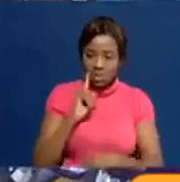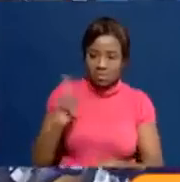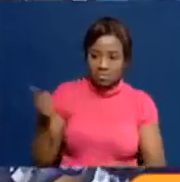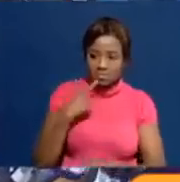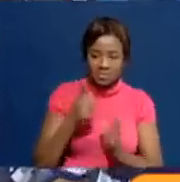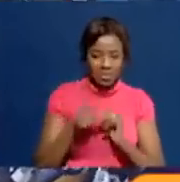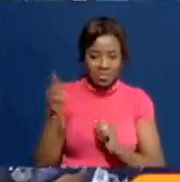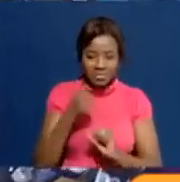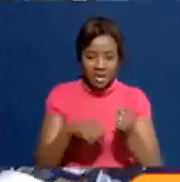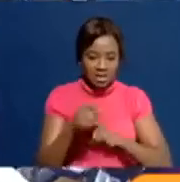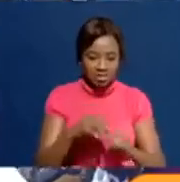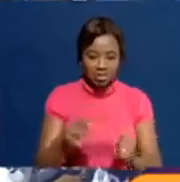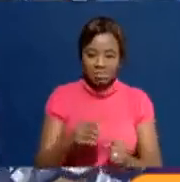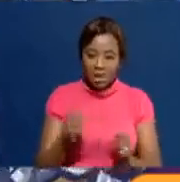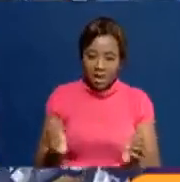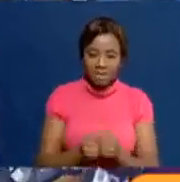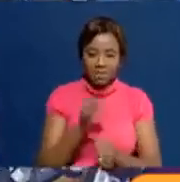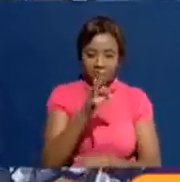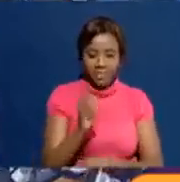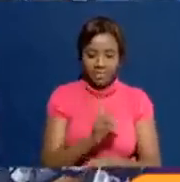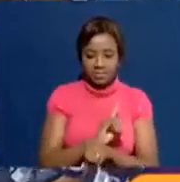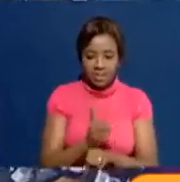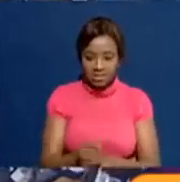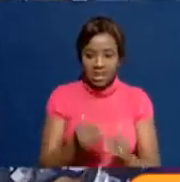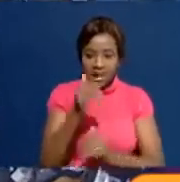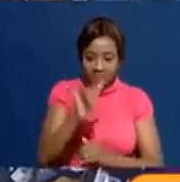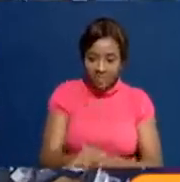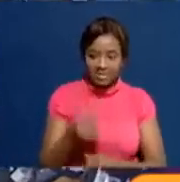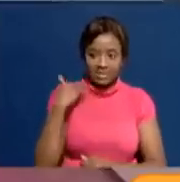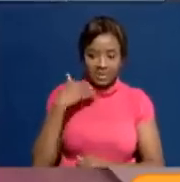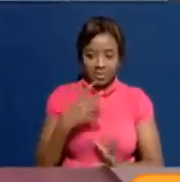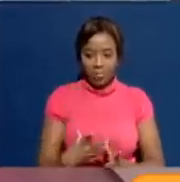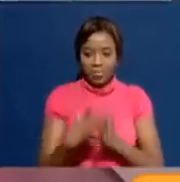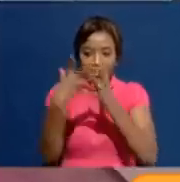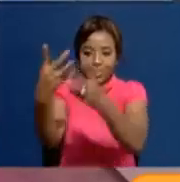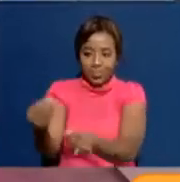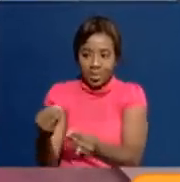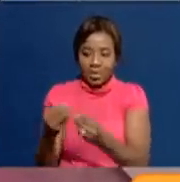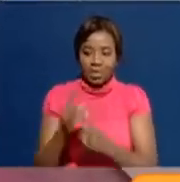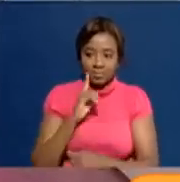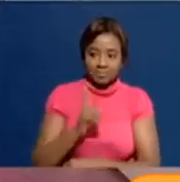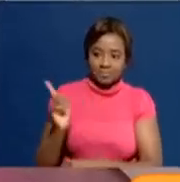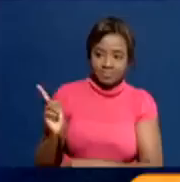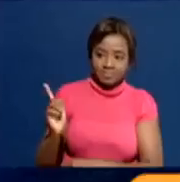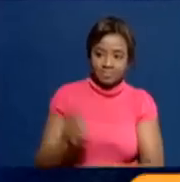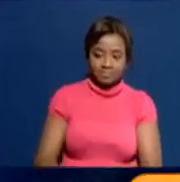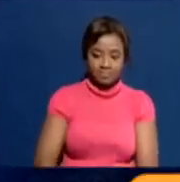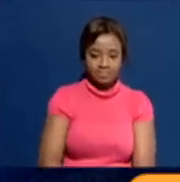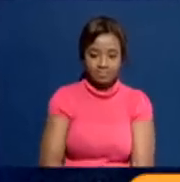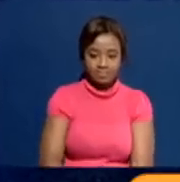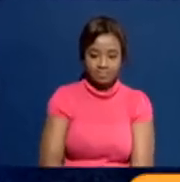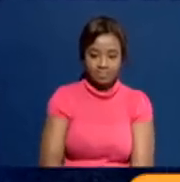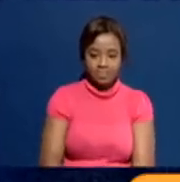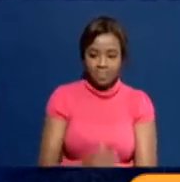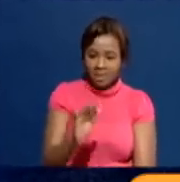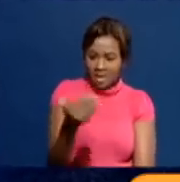the horrific ordeal lasted for 30 minutes before the thugs walked out and jumped off this perimeter wall. Wakaniuliza DVR